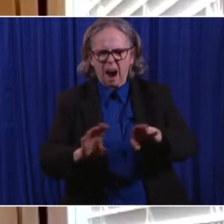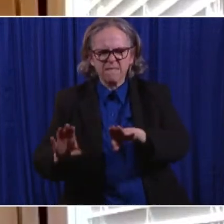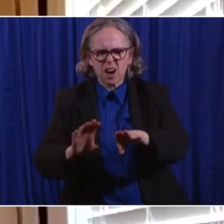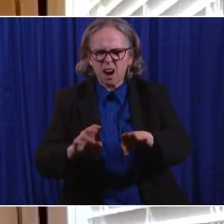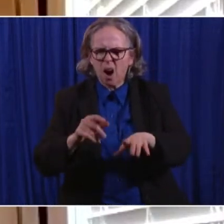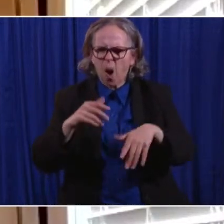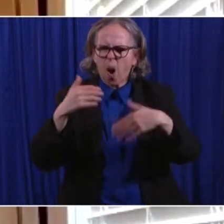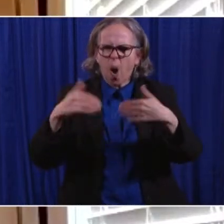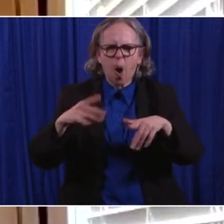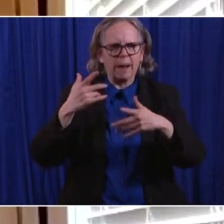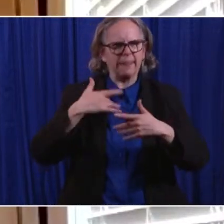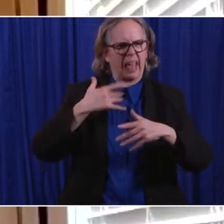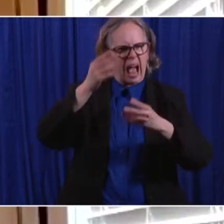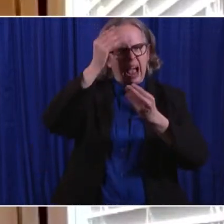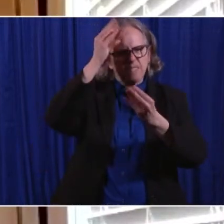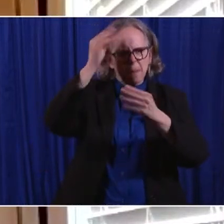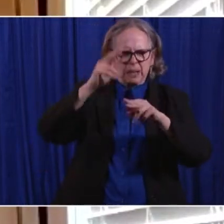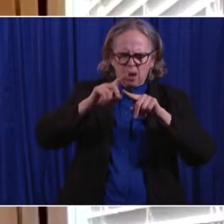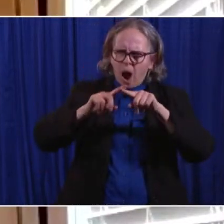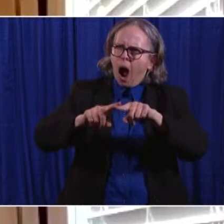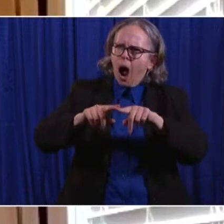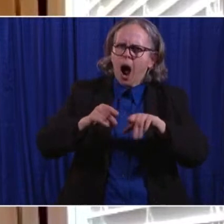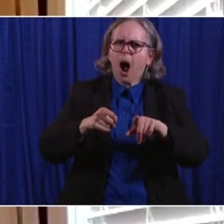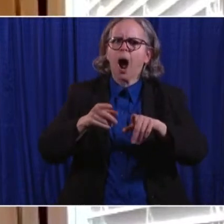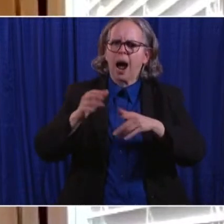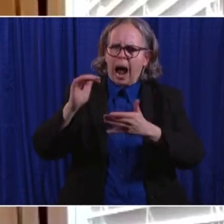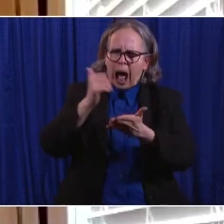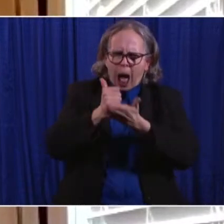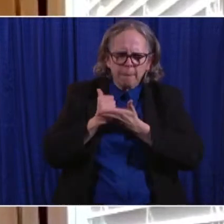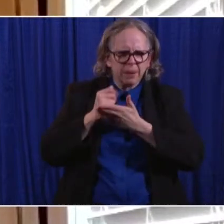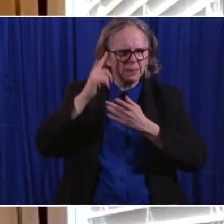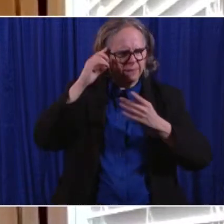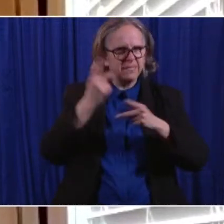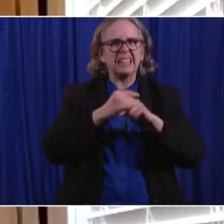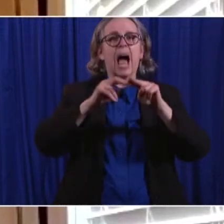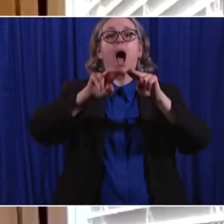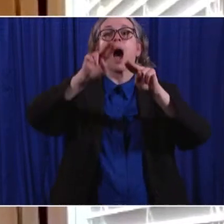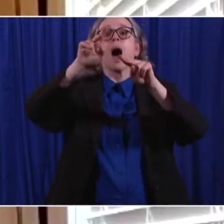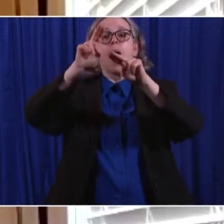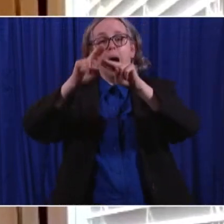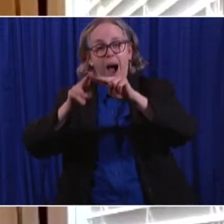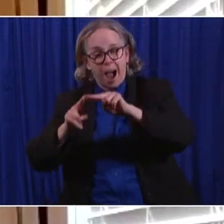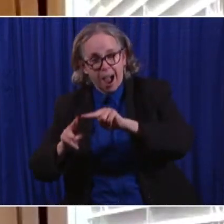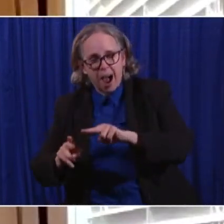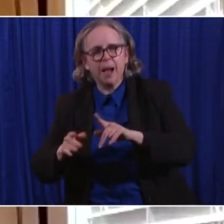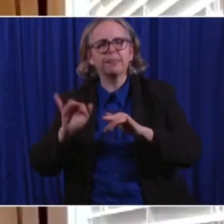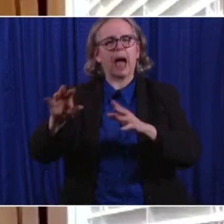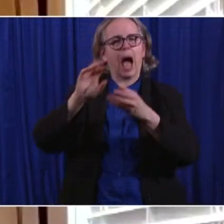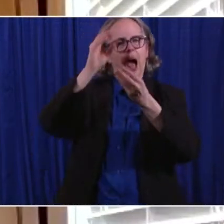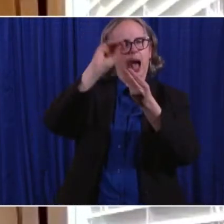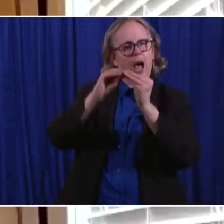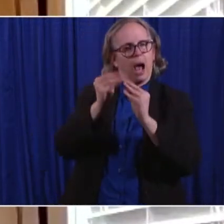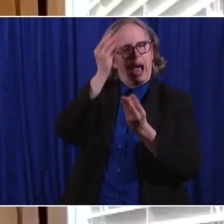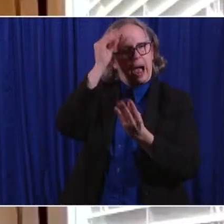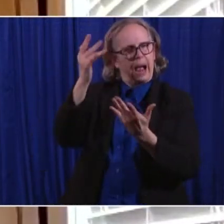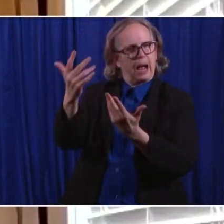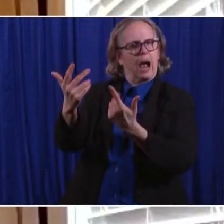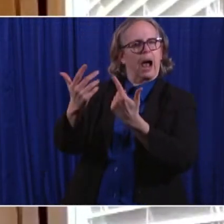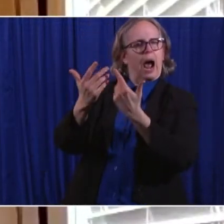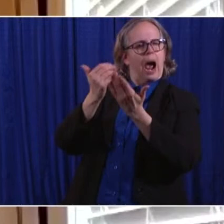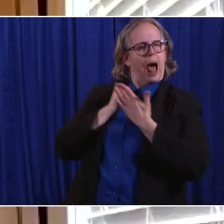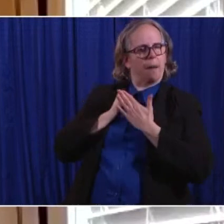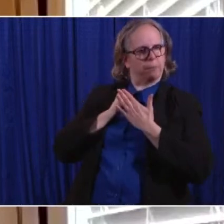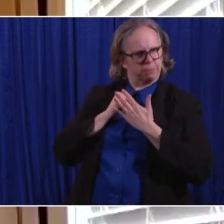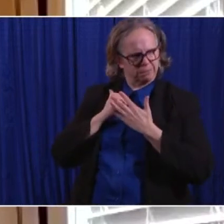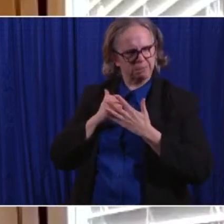that in the context of multiple other measures. There are other measures that I think are important